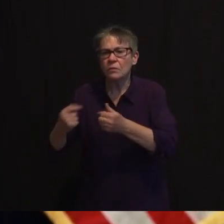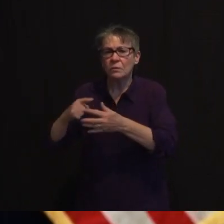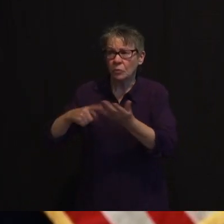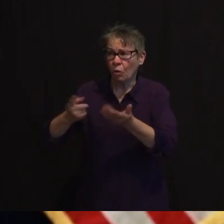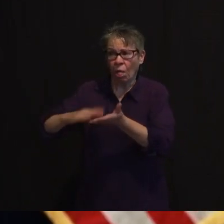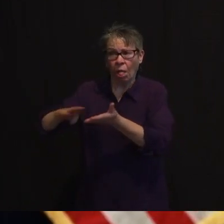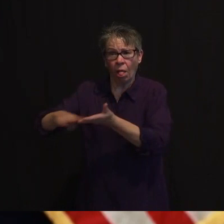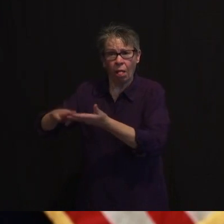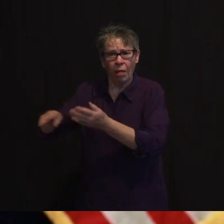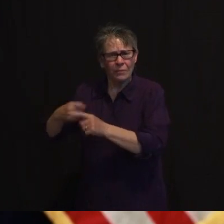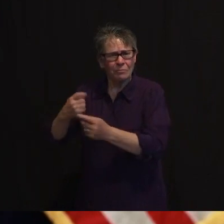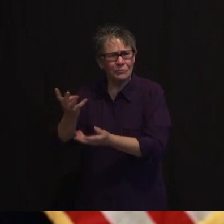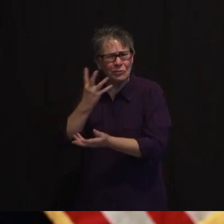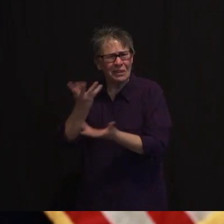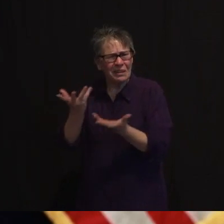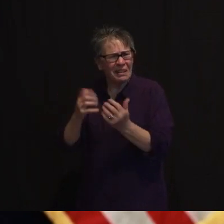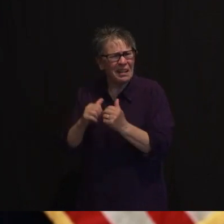more